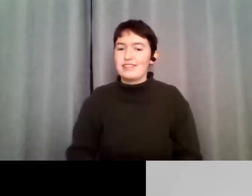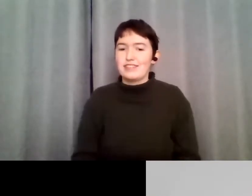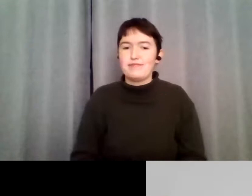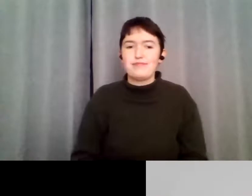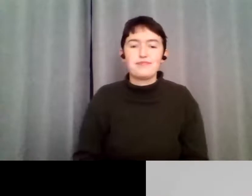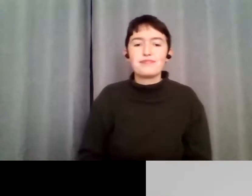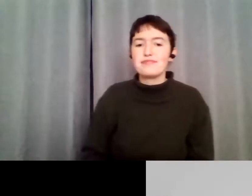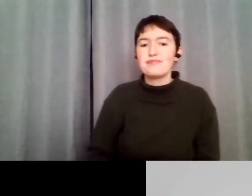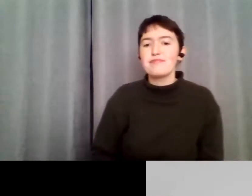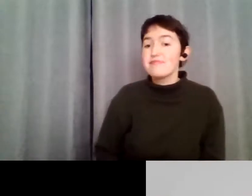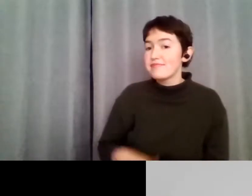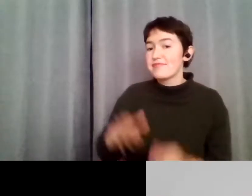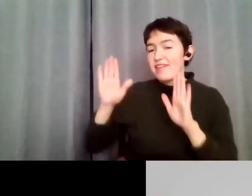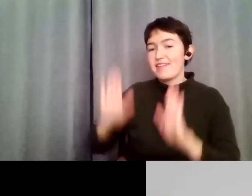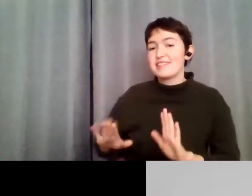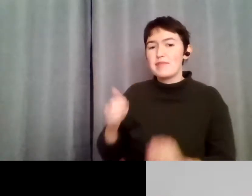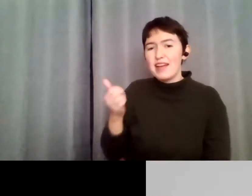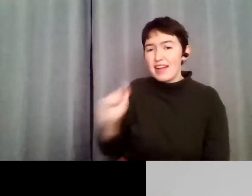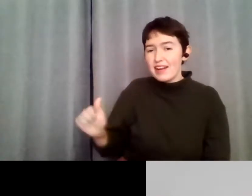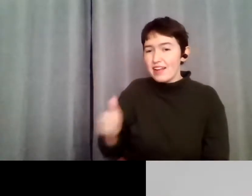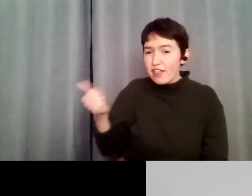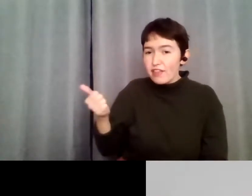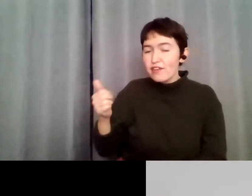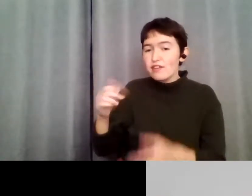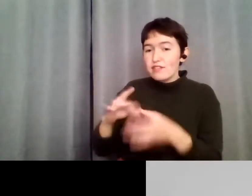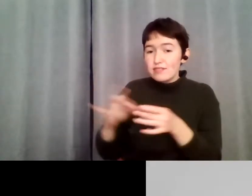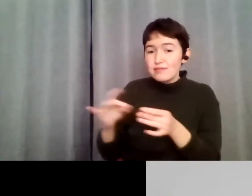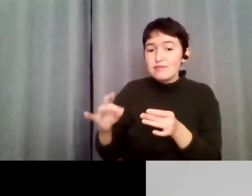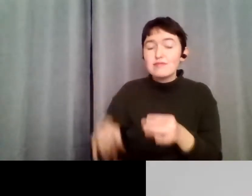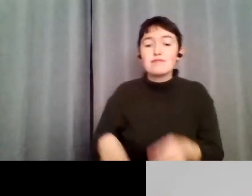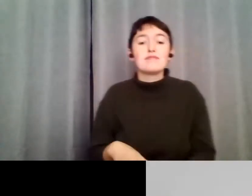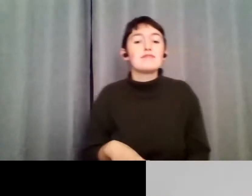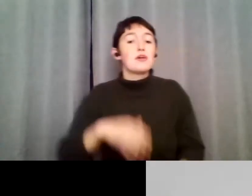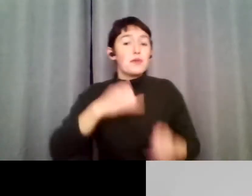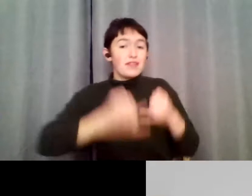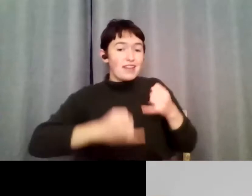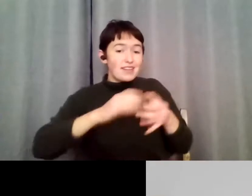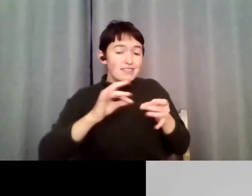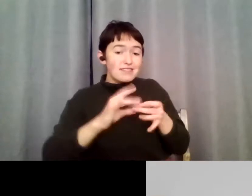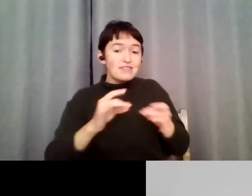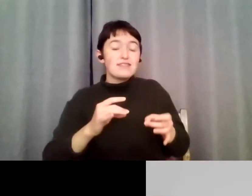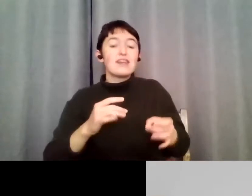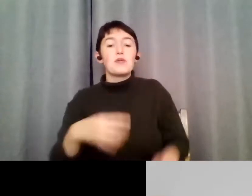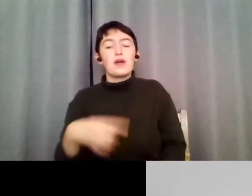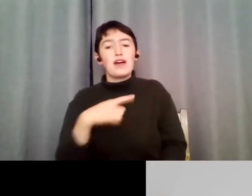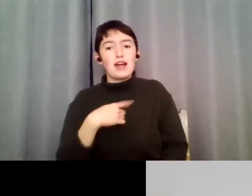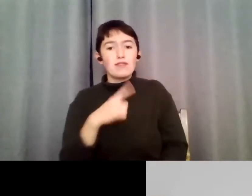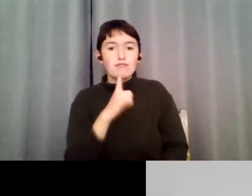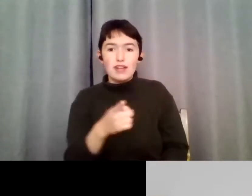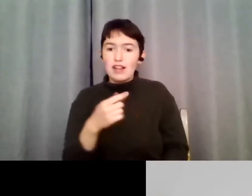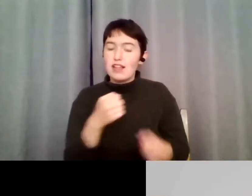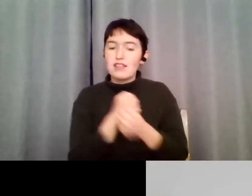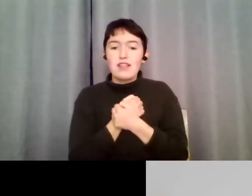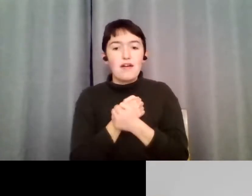you'd like to plug or share with us before we say goodbye? I think the only thing that I would say is I really do love questions, and I will put my email in the